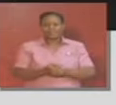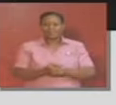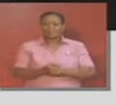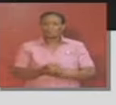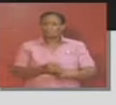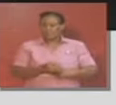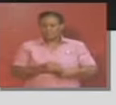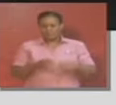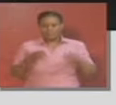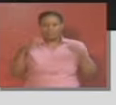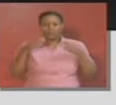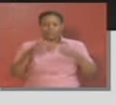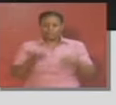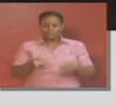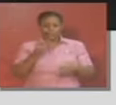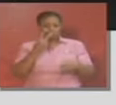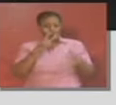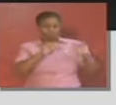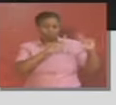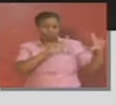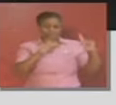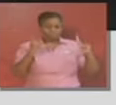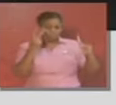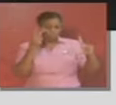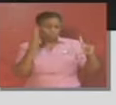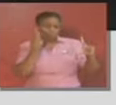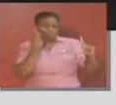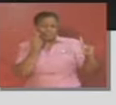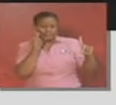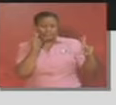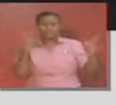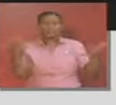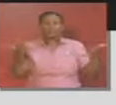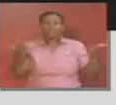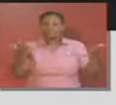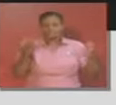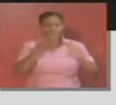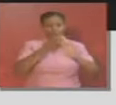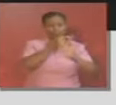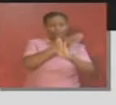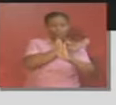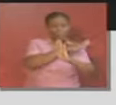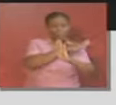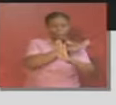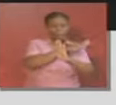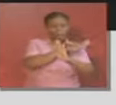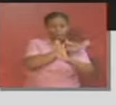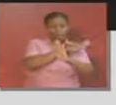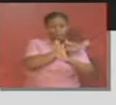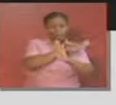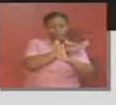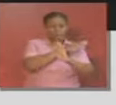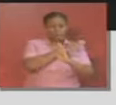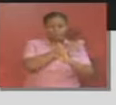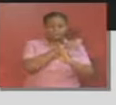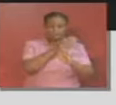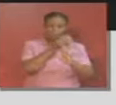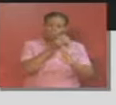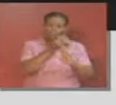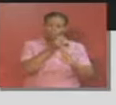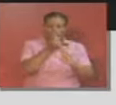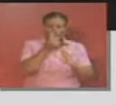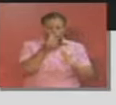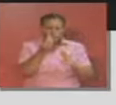small number of cases initially can blossom quite quickly into a large group of secondary